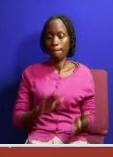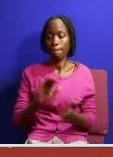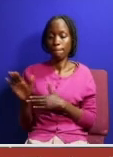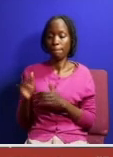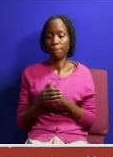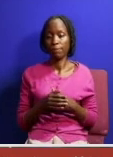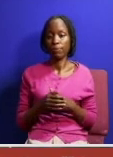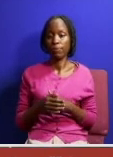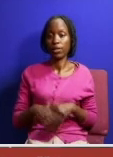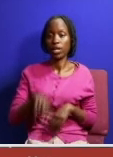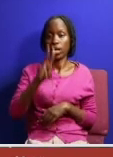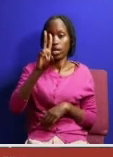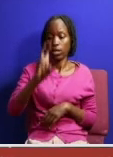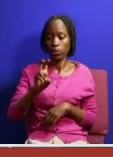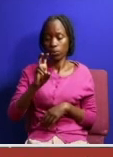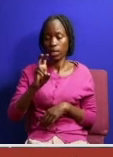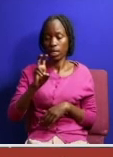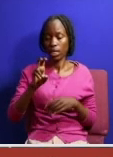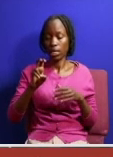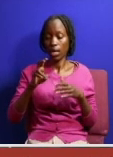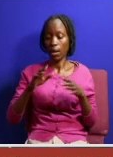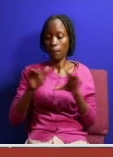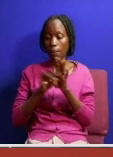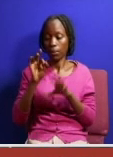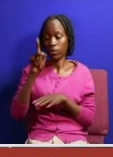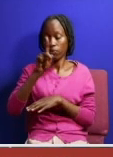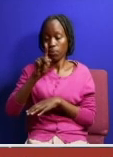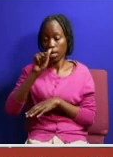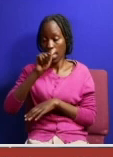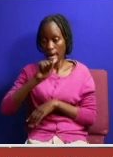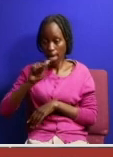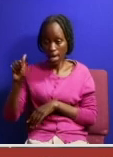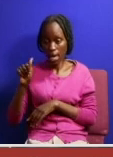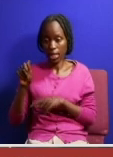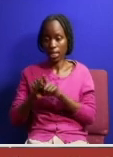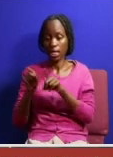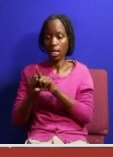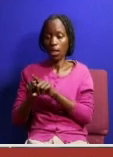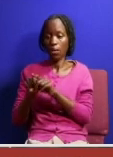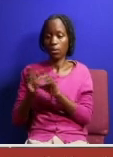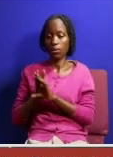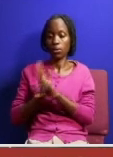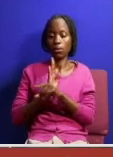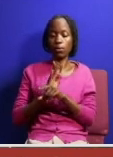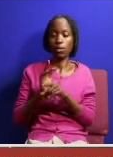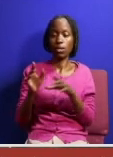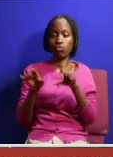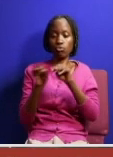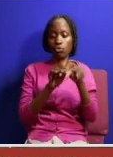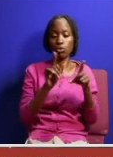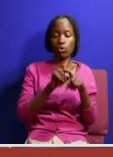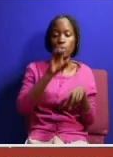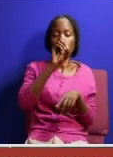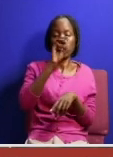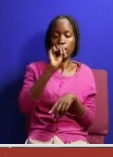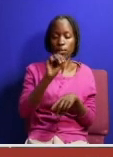20 senior officials under the PAA political party have defected to ODM party